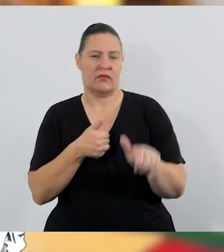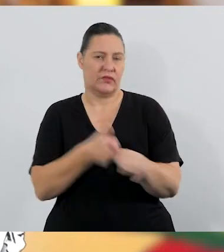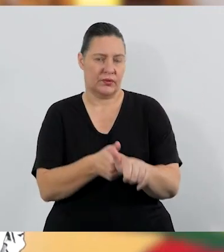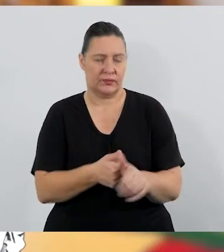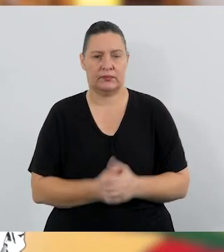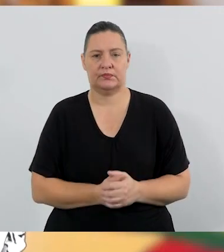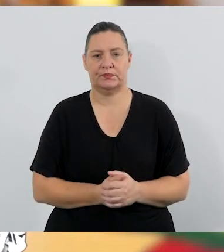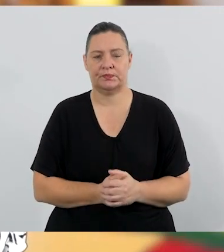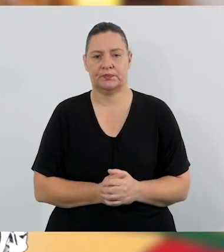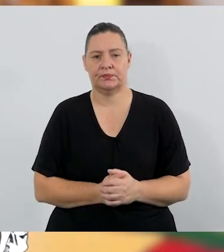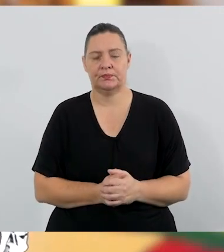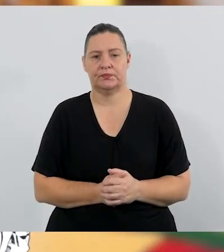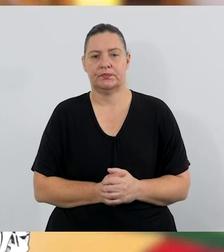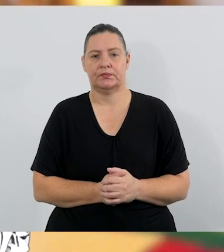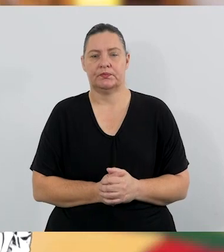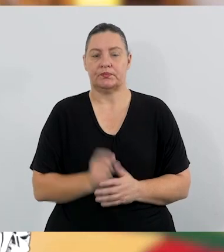this topic.